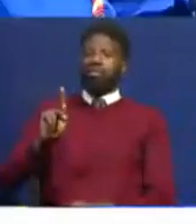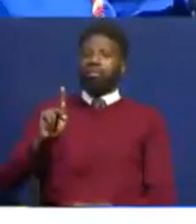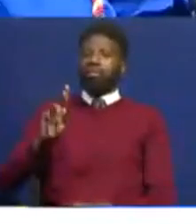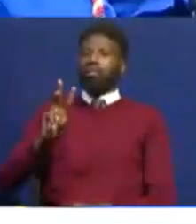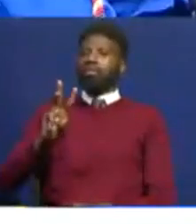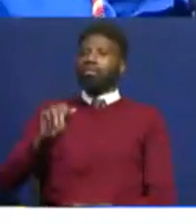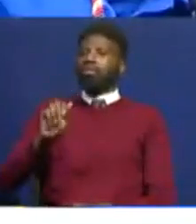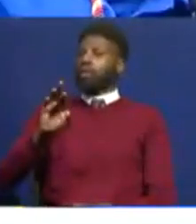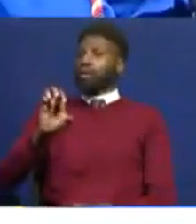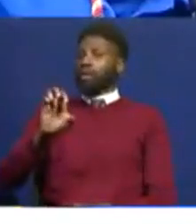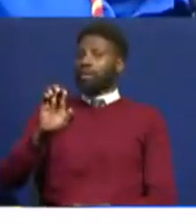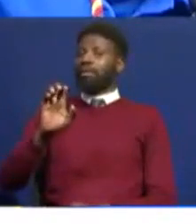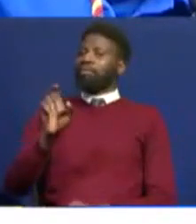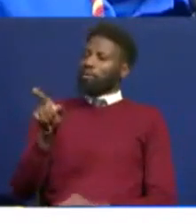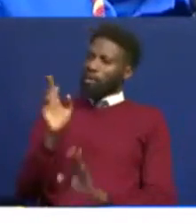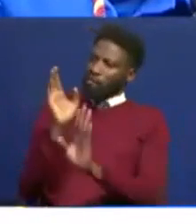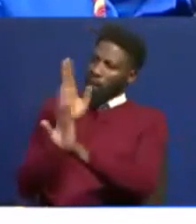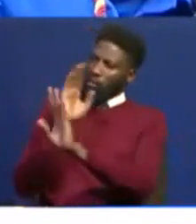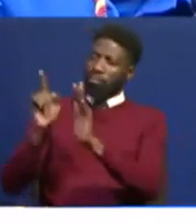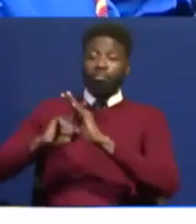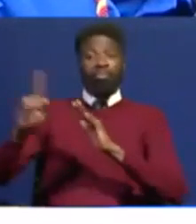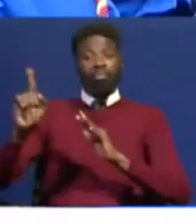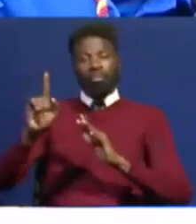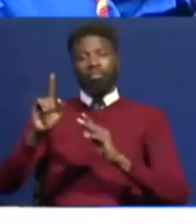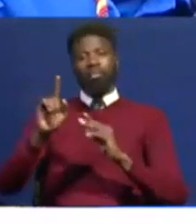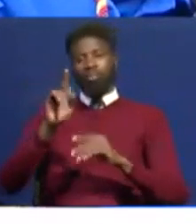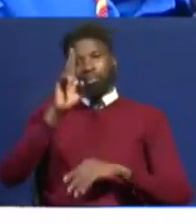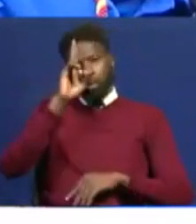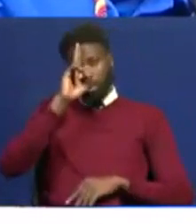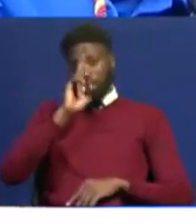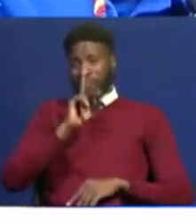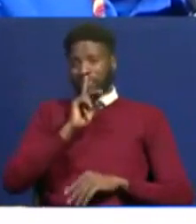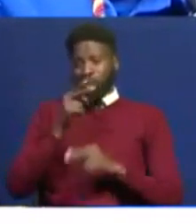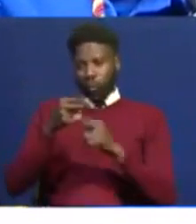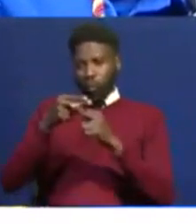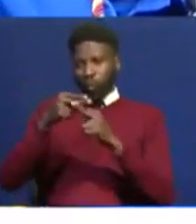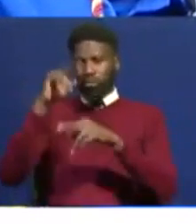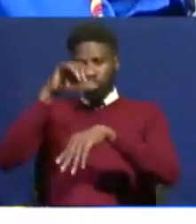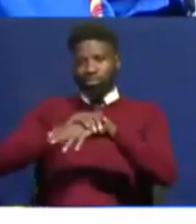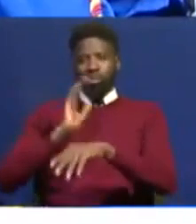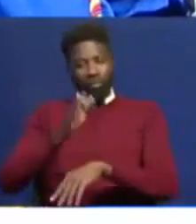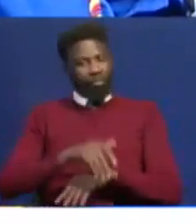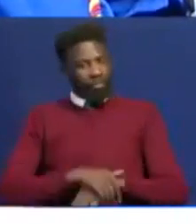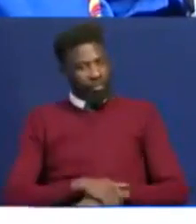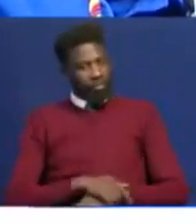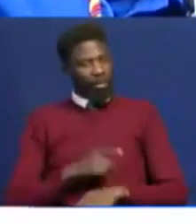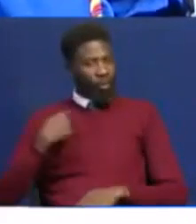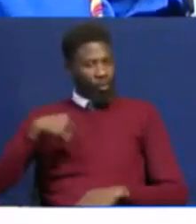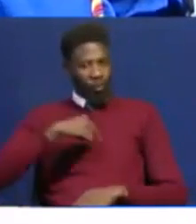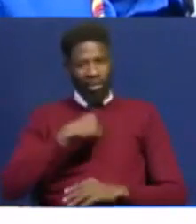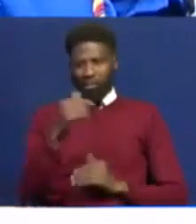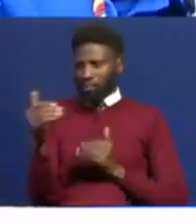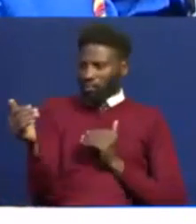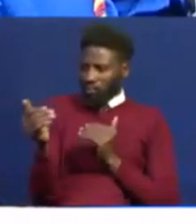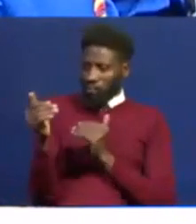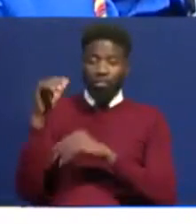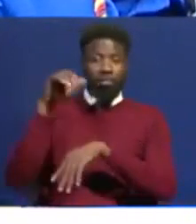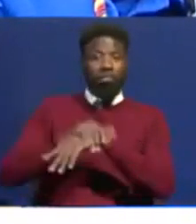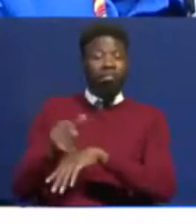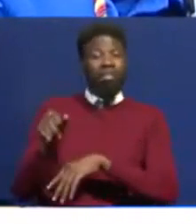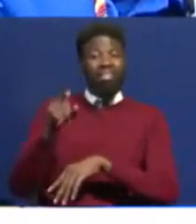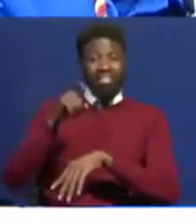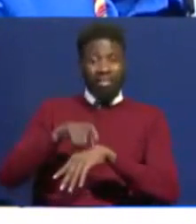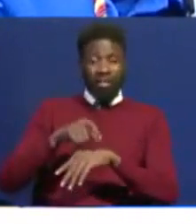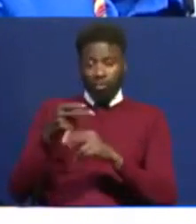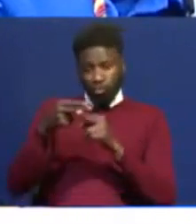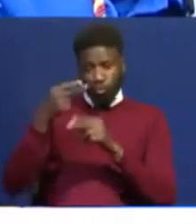karibuni. We are closing into that suspect, and as soon as we close in and rearrest him,